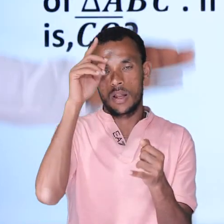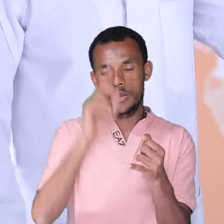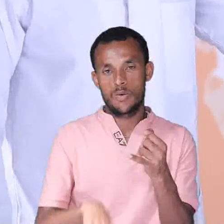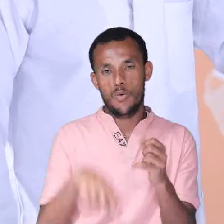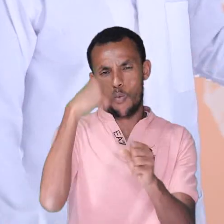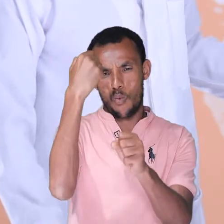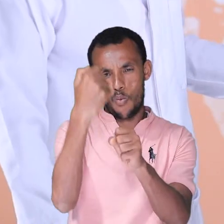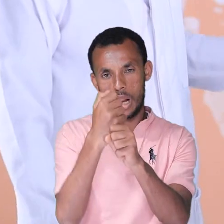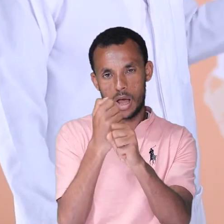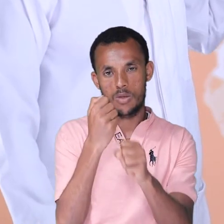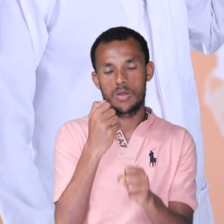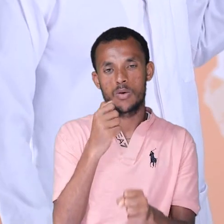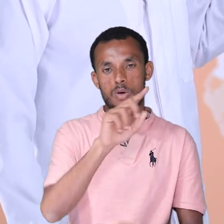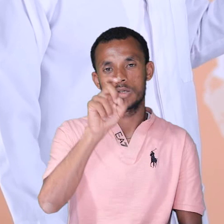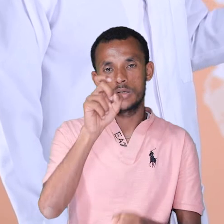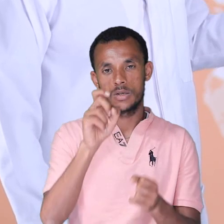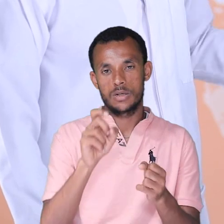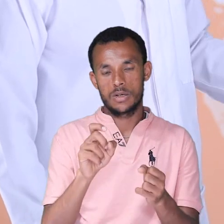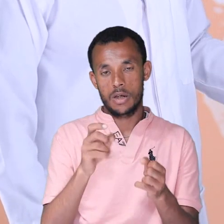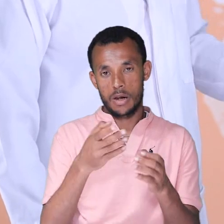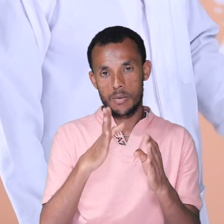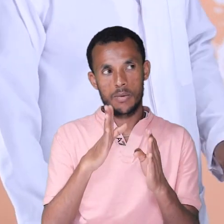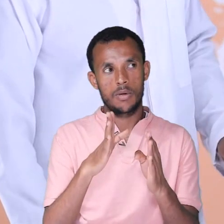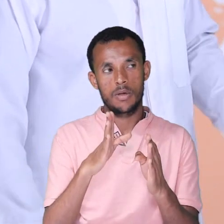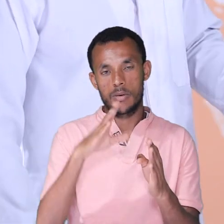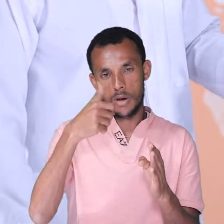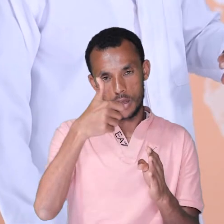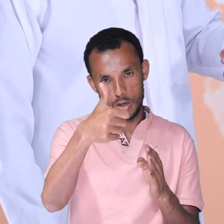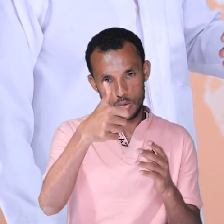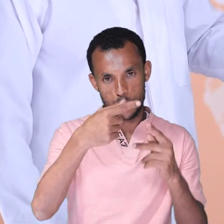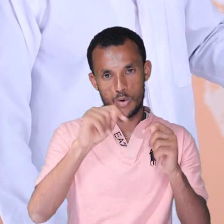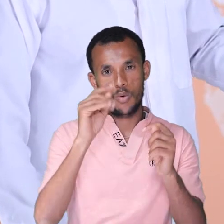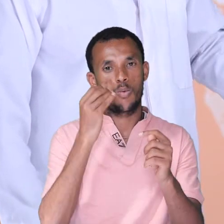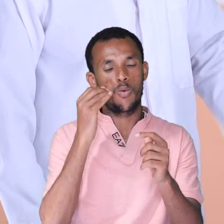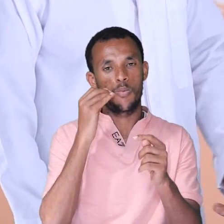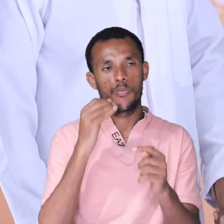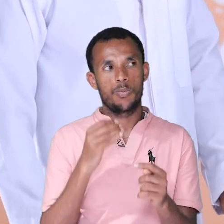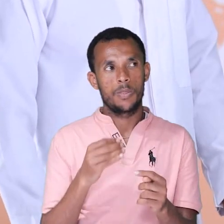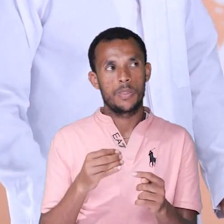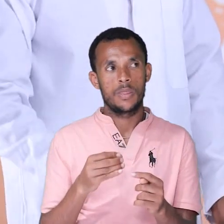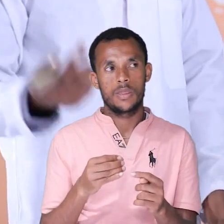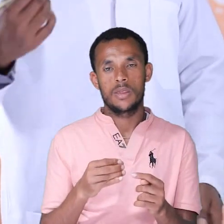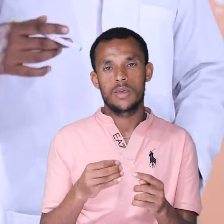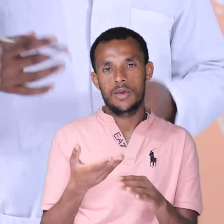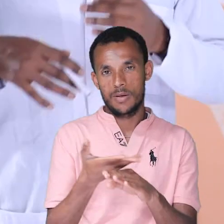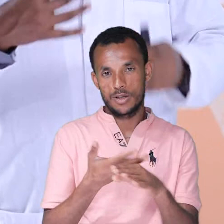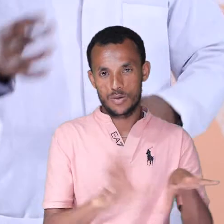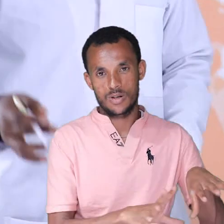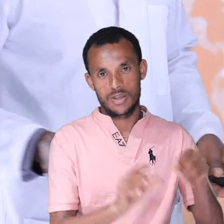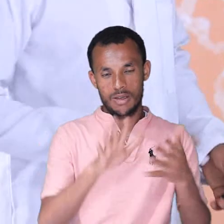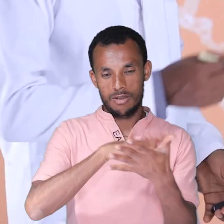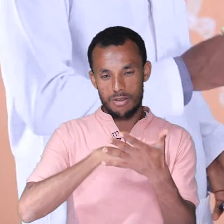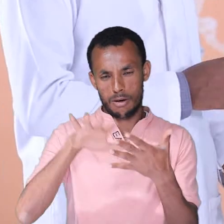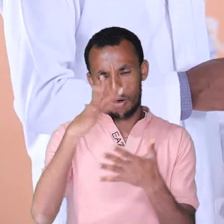one, workout questions here. Let me do this one by yourself in your home. Please, students,